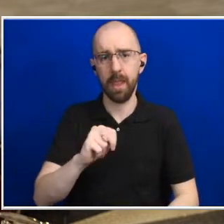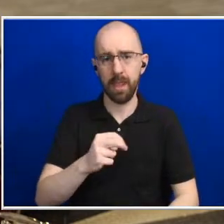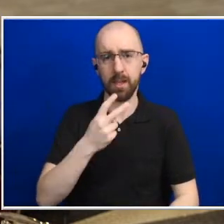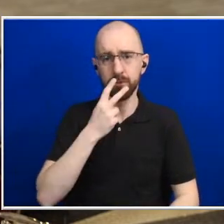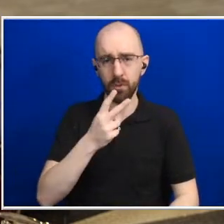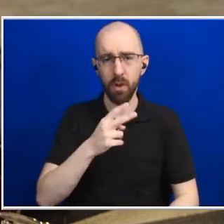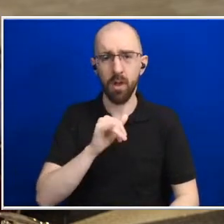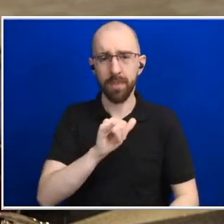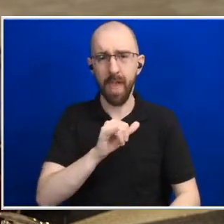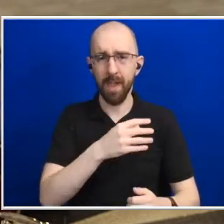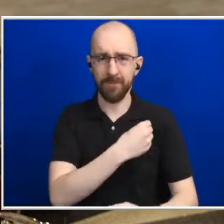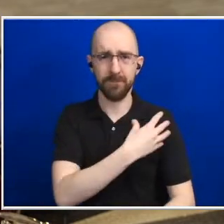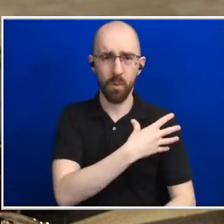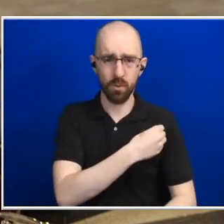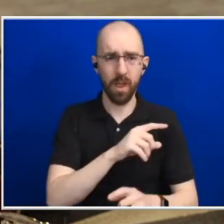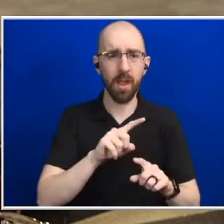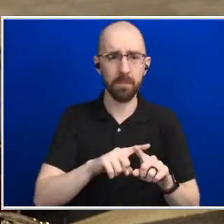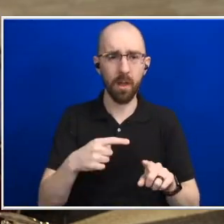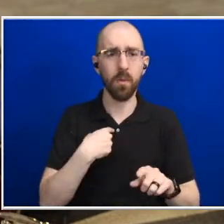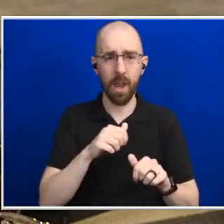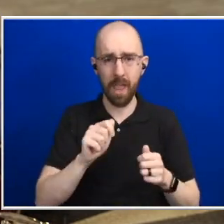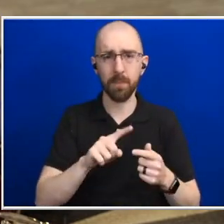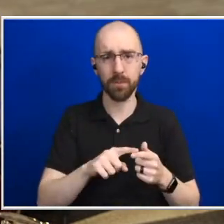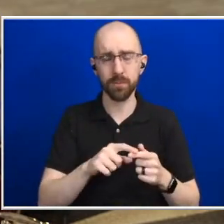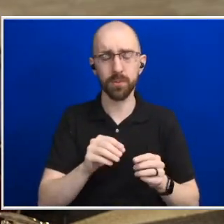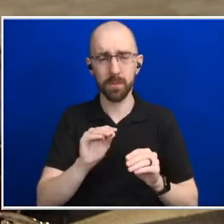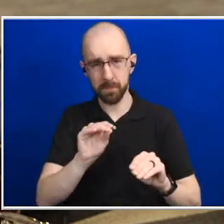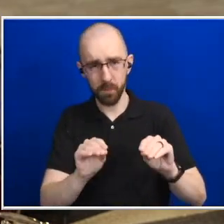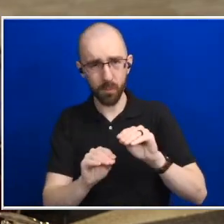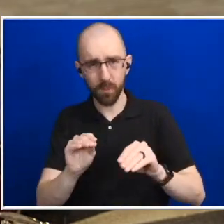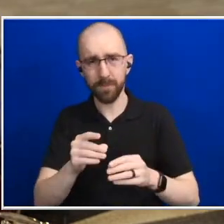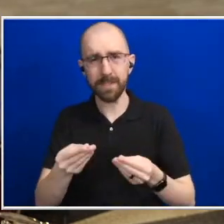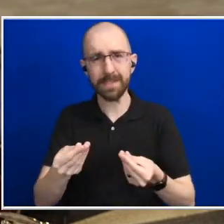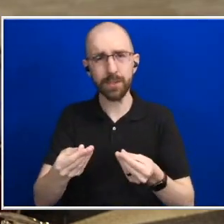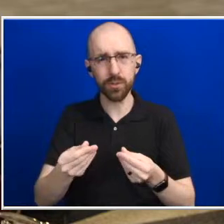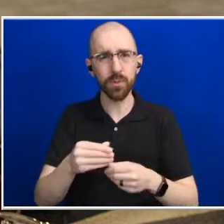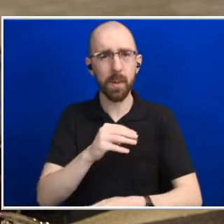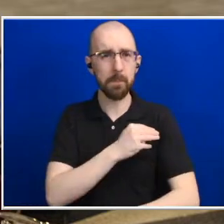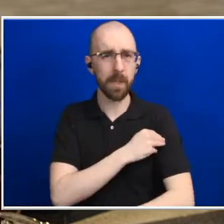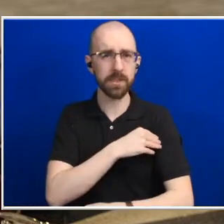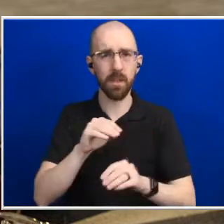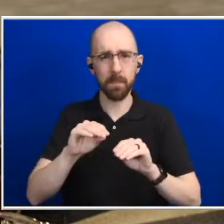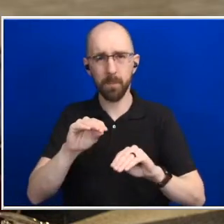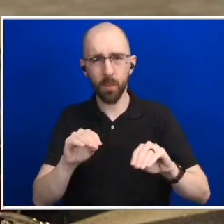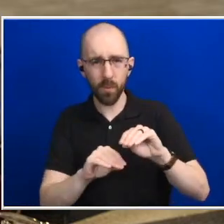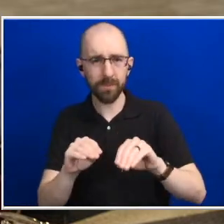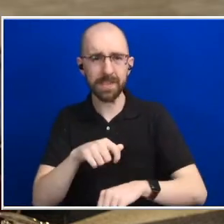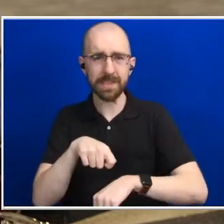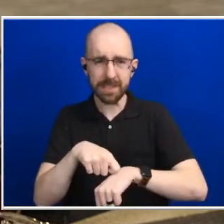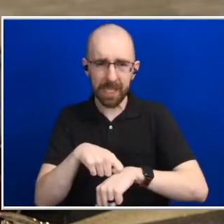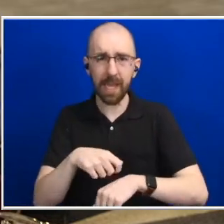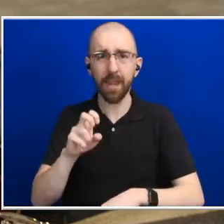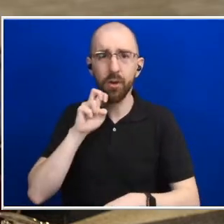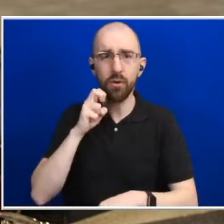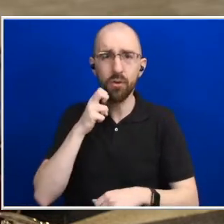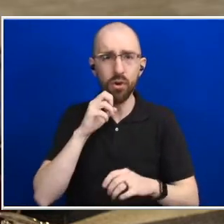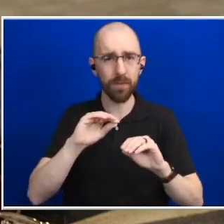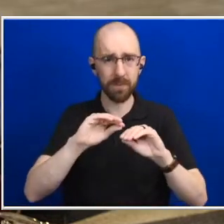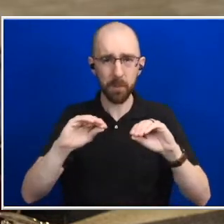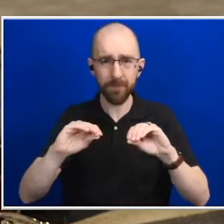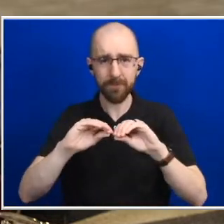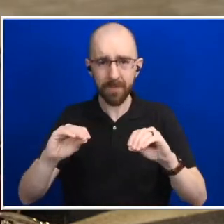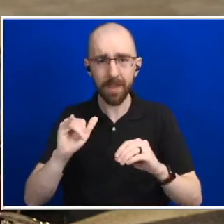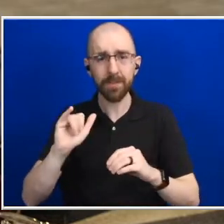we are able to manipulate tissue, to move muscle around, to move skin around, to move even nerves around. Even when we have to do an